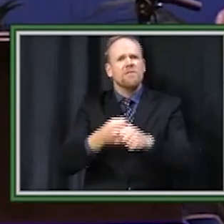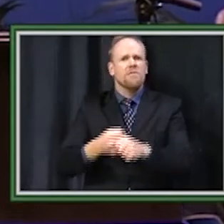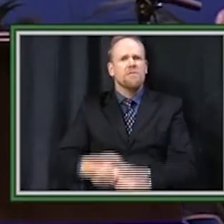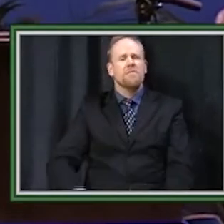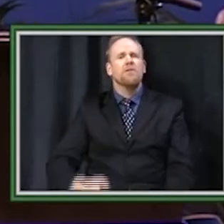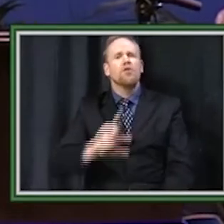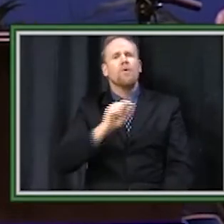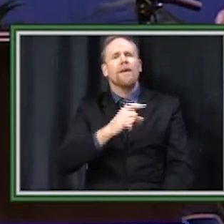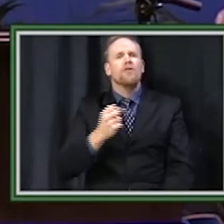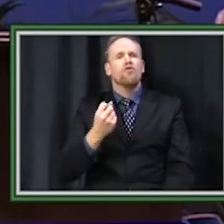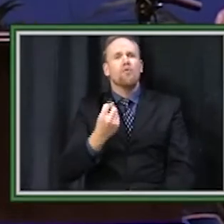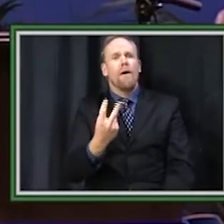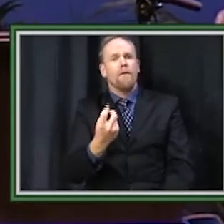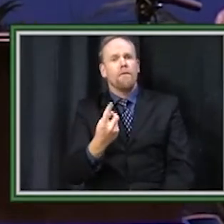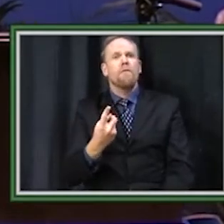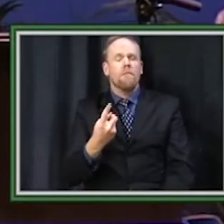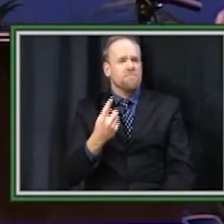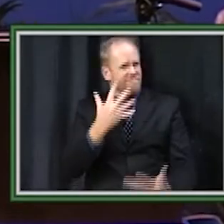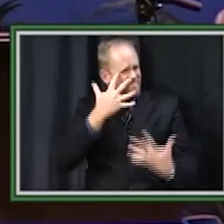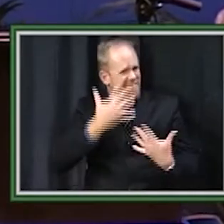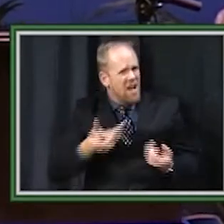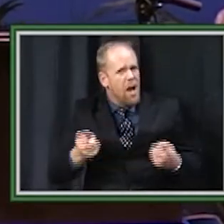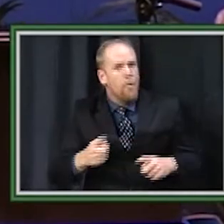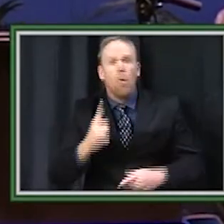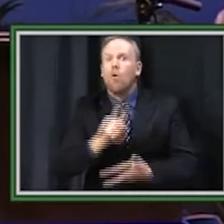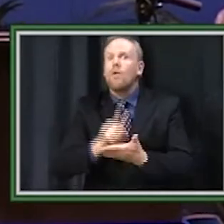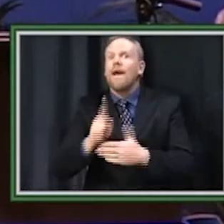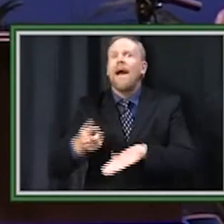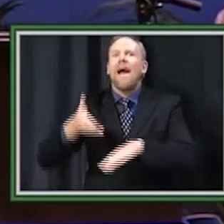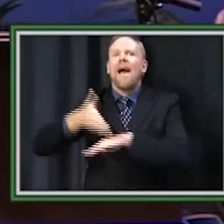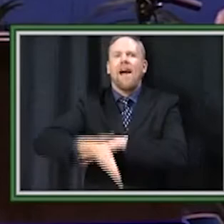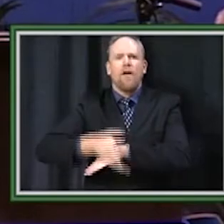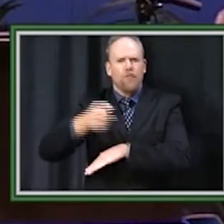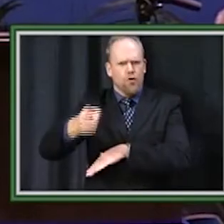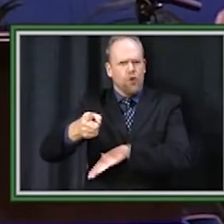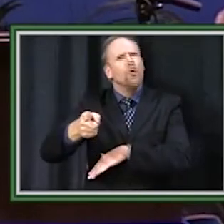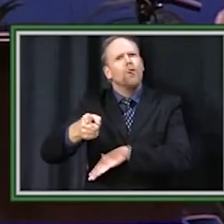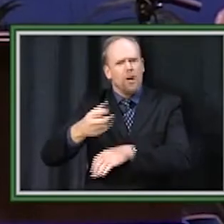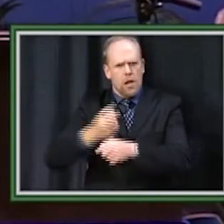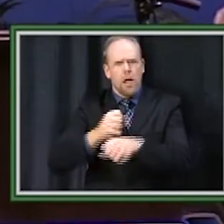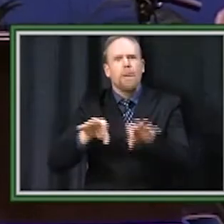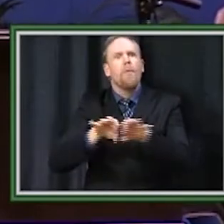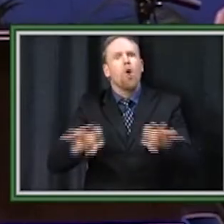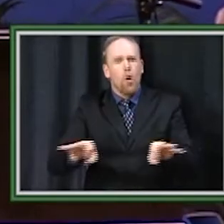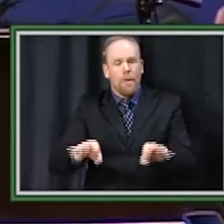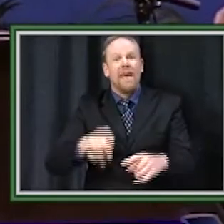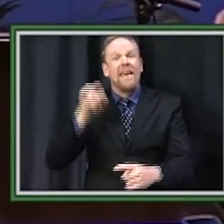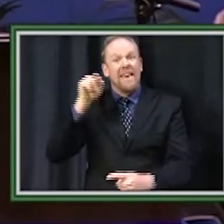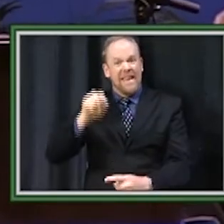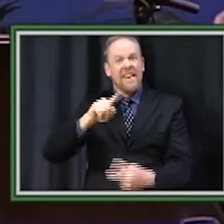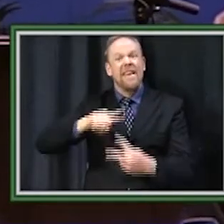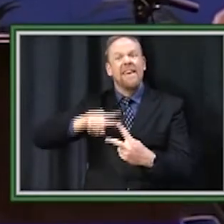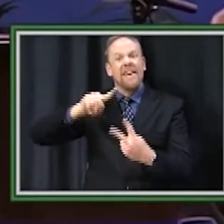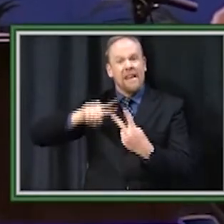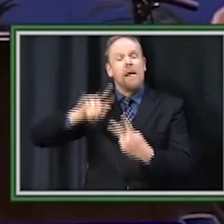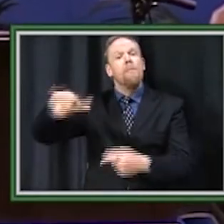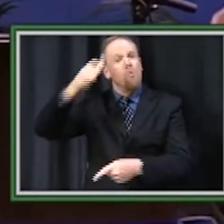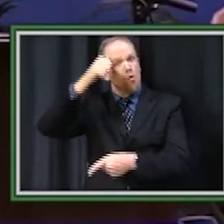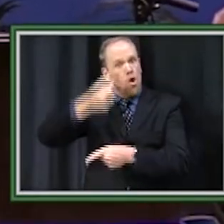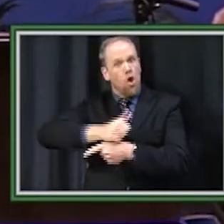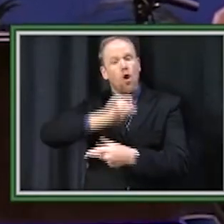week or so after he received his university diploma, my uncle and dear friend Farhad Ahmad, along with his eldest brother Ahmad